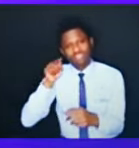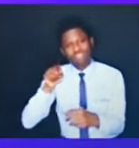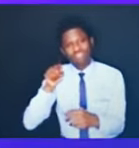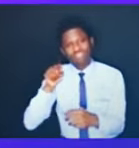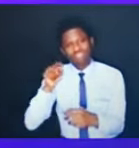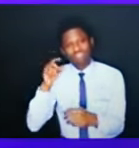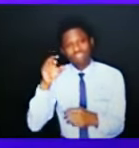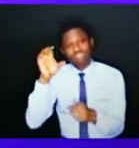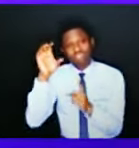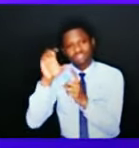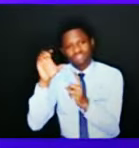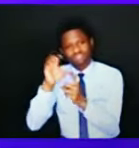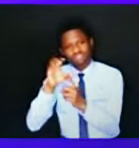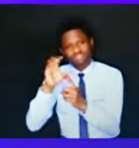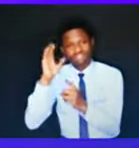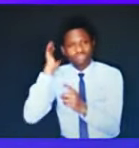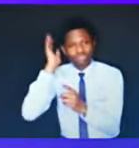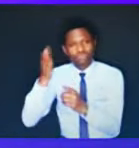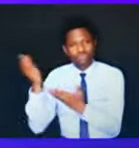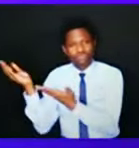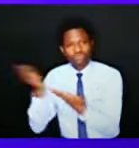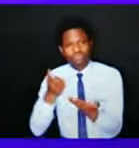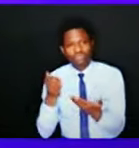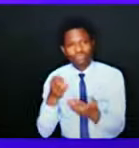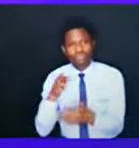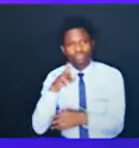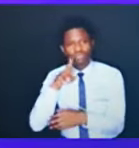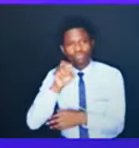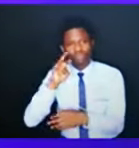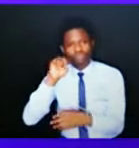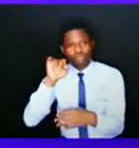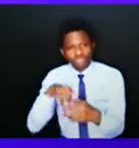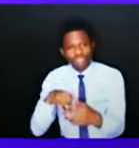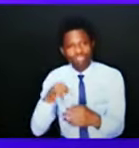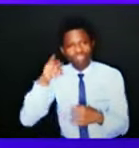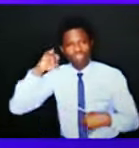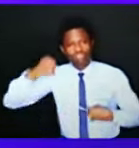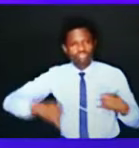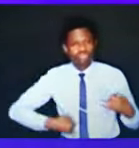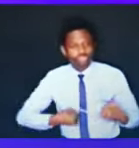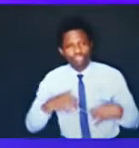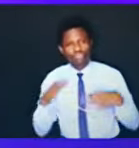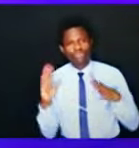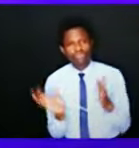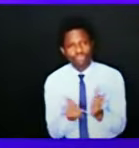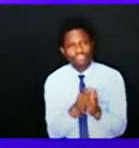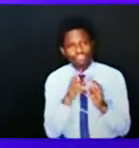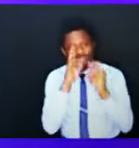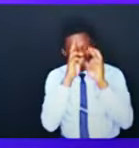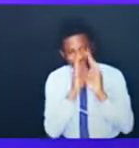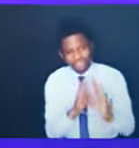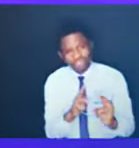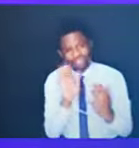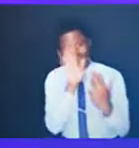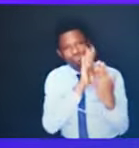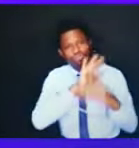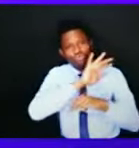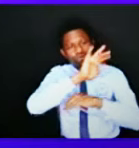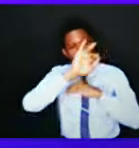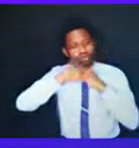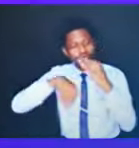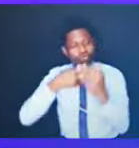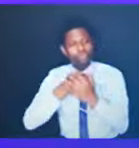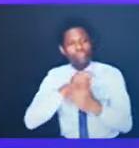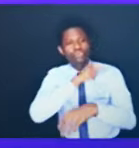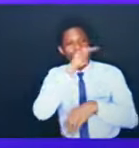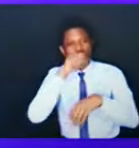honor before all nations on earth that hear of all the good things I do